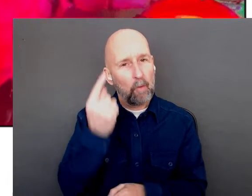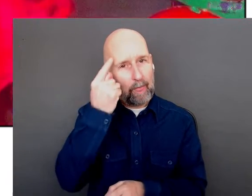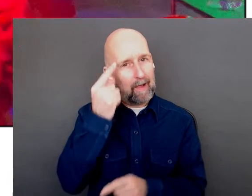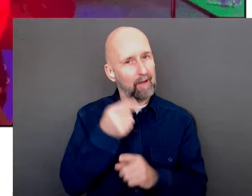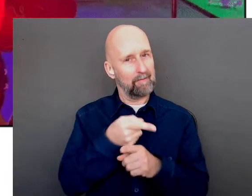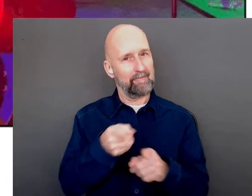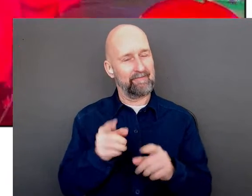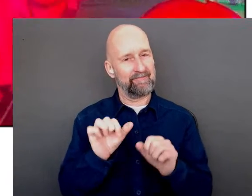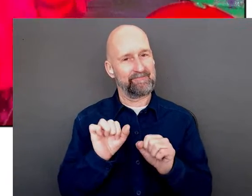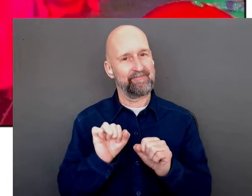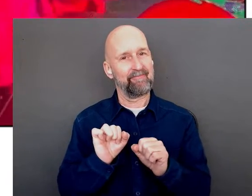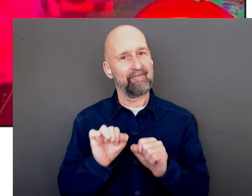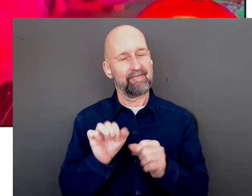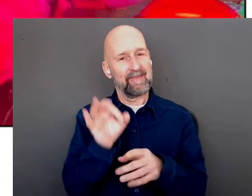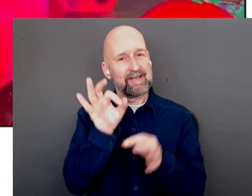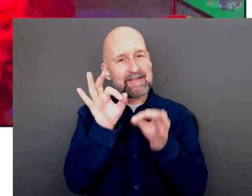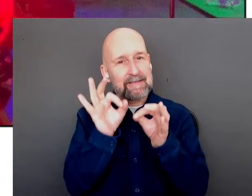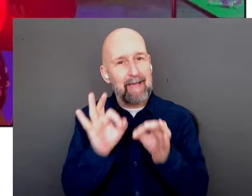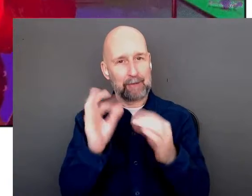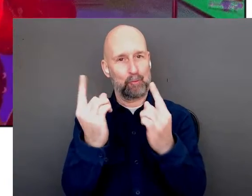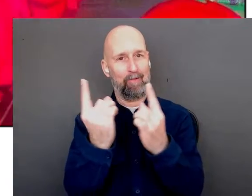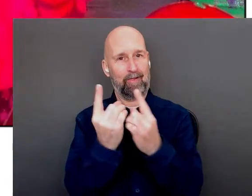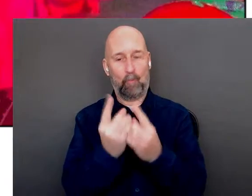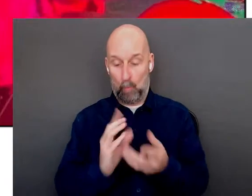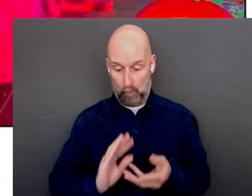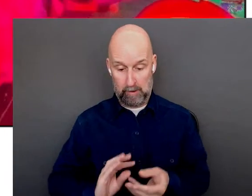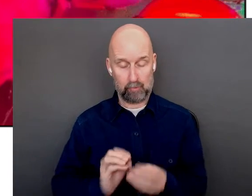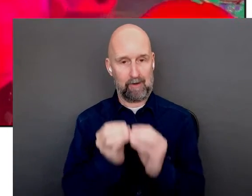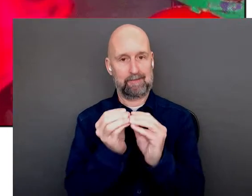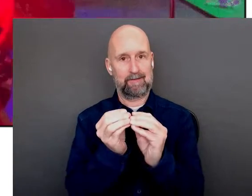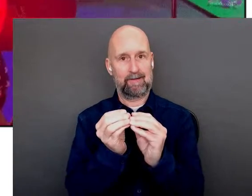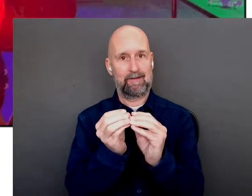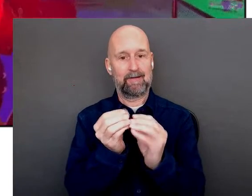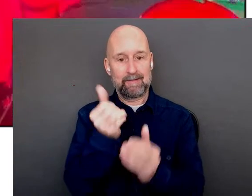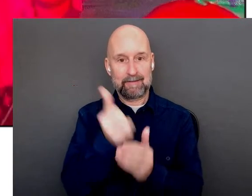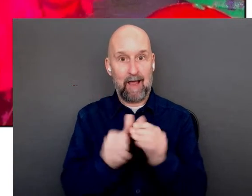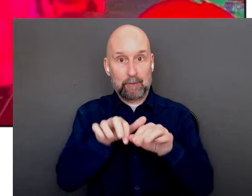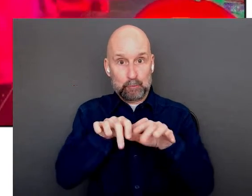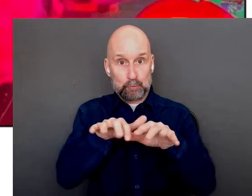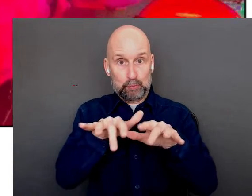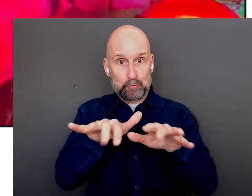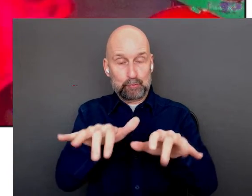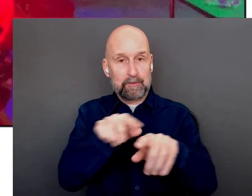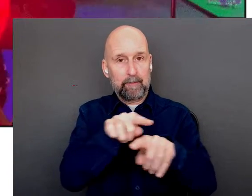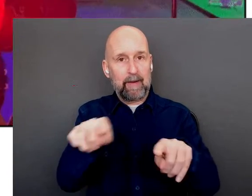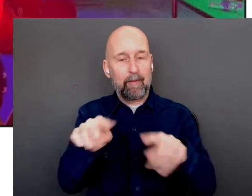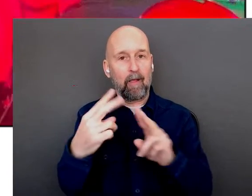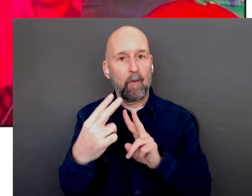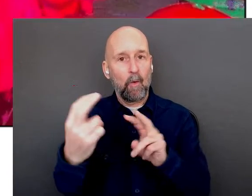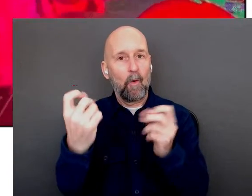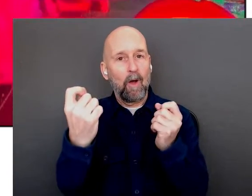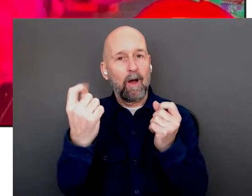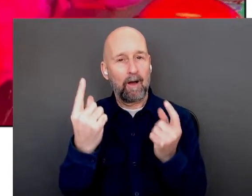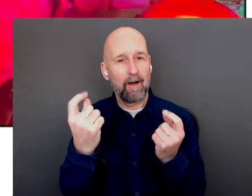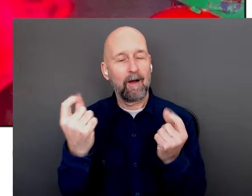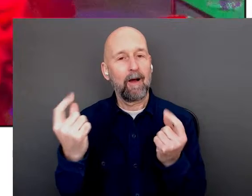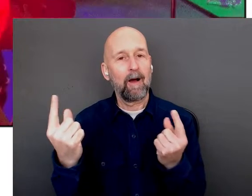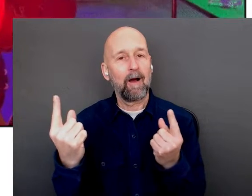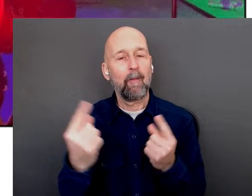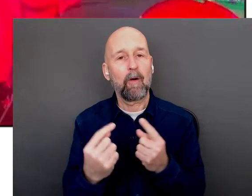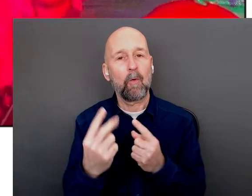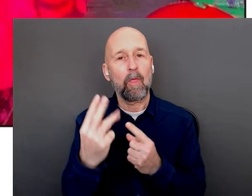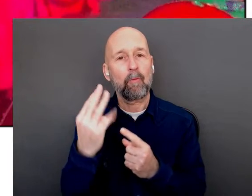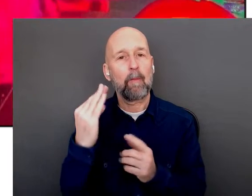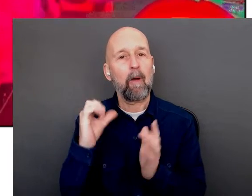this special thing that we create where it all starts to happen and people understand. And well, over the past few months, we had the chance